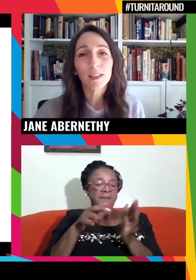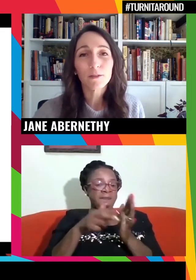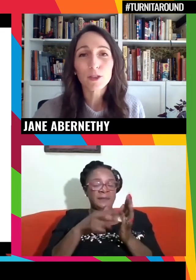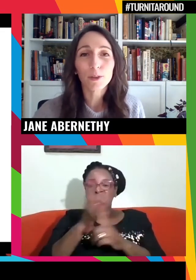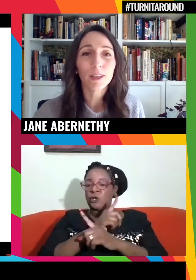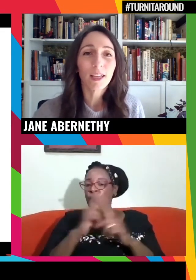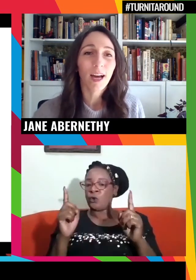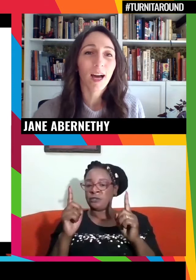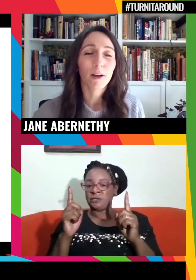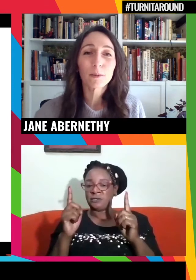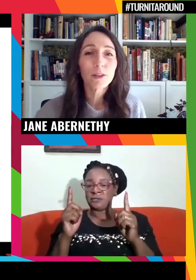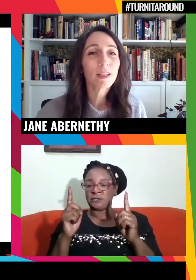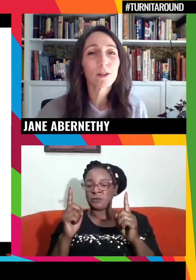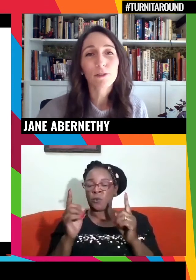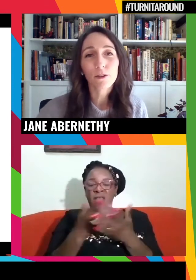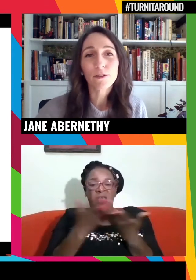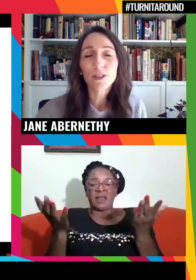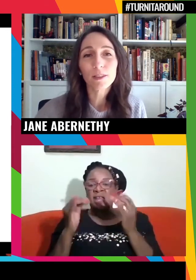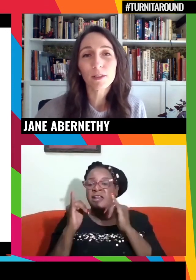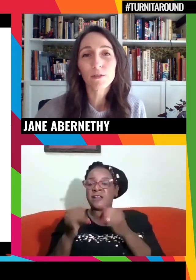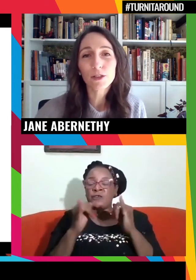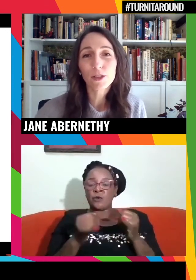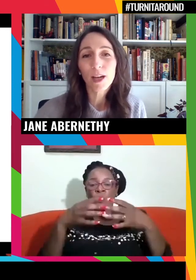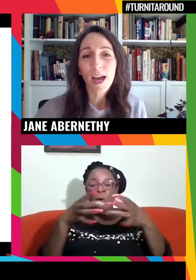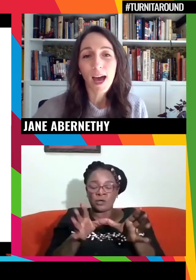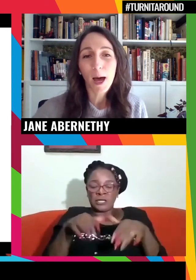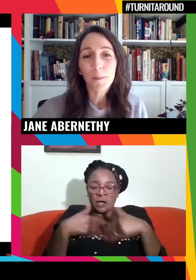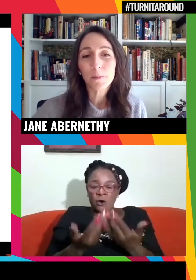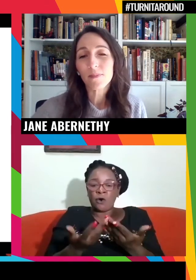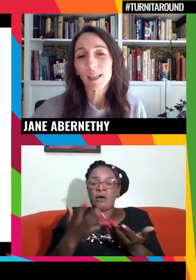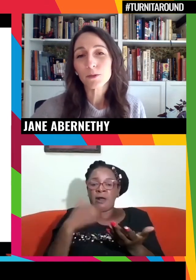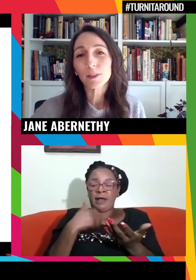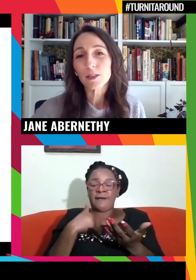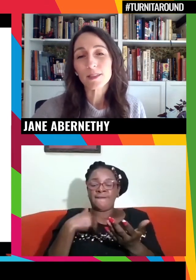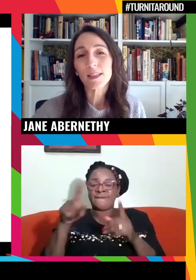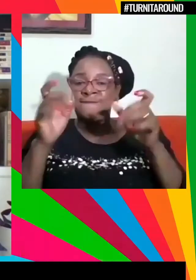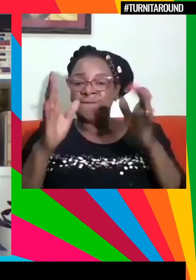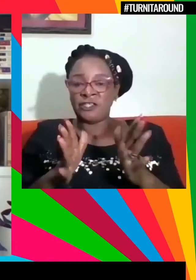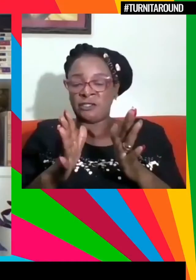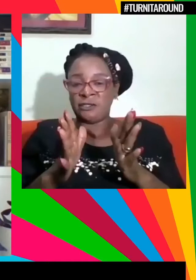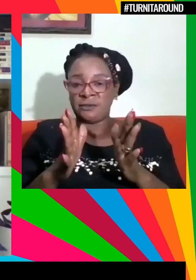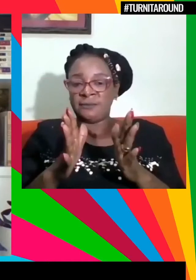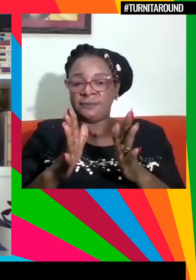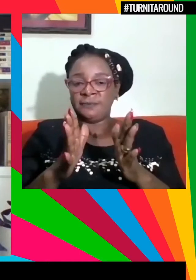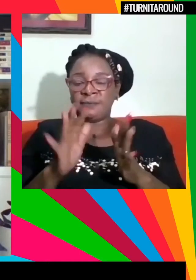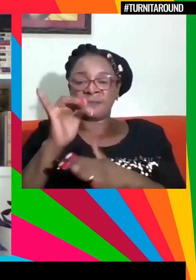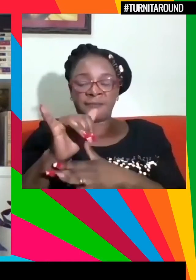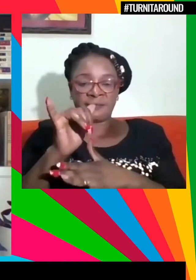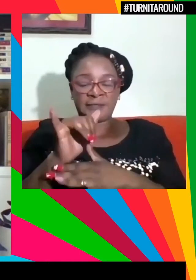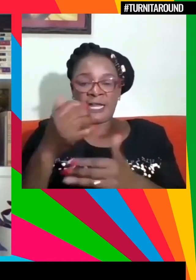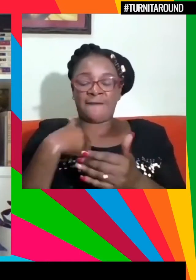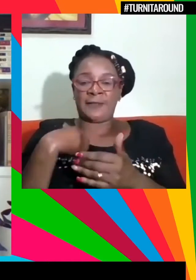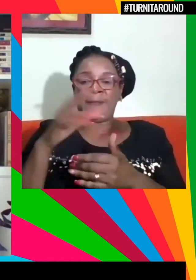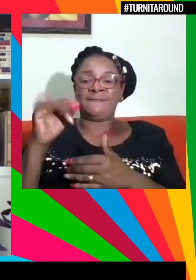fault of any individual community or fisher. It's really just that the infrastructure is very commonly